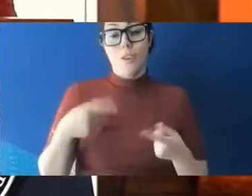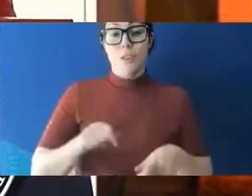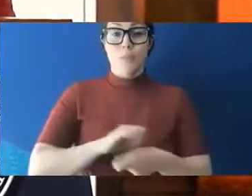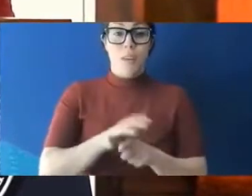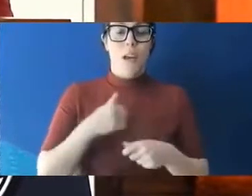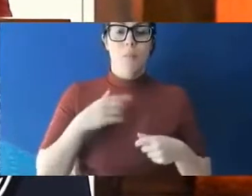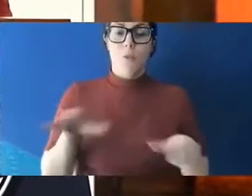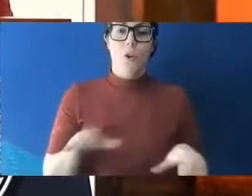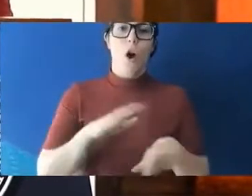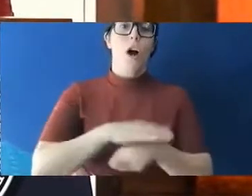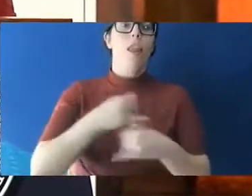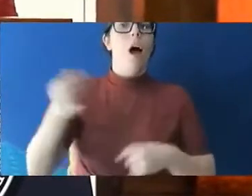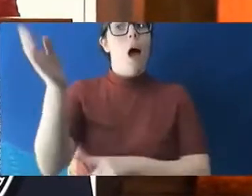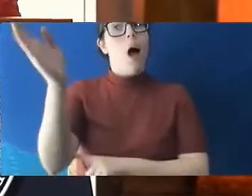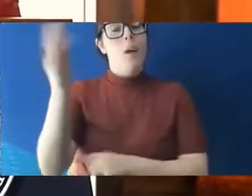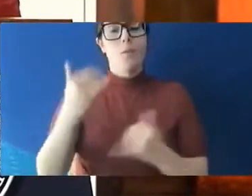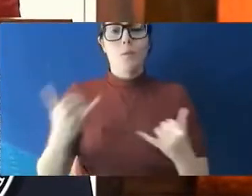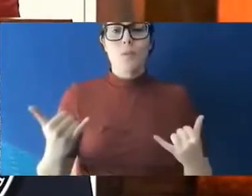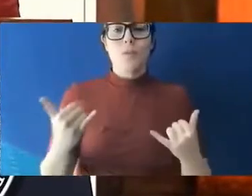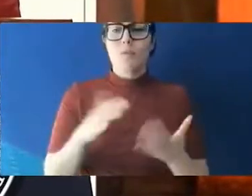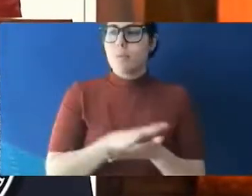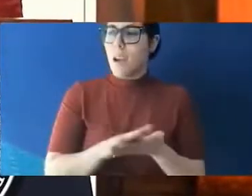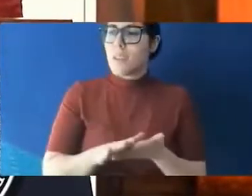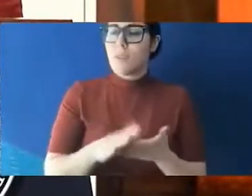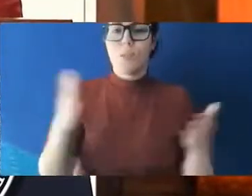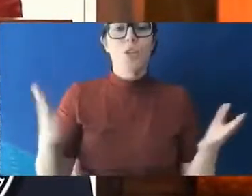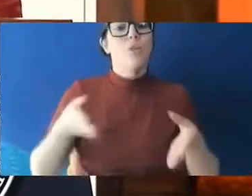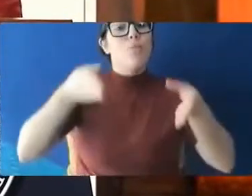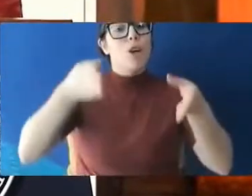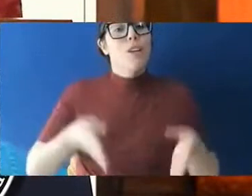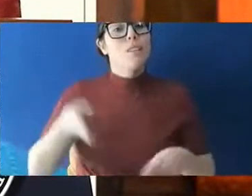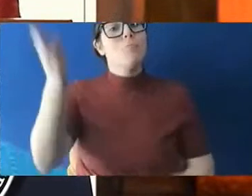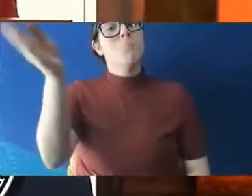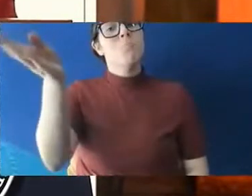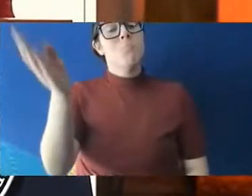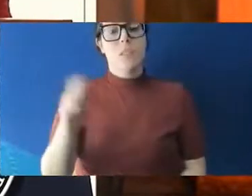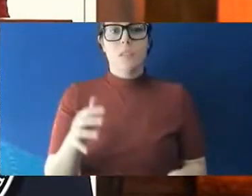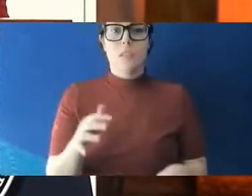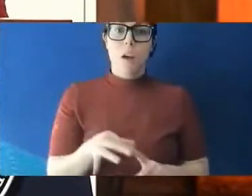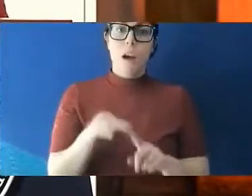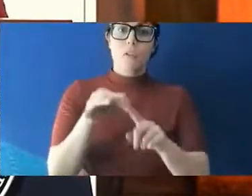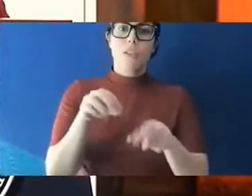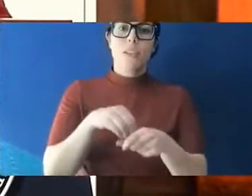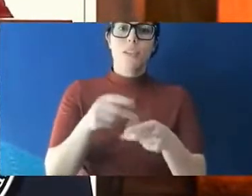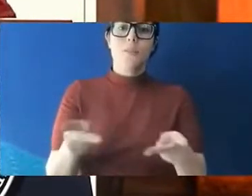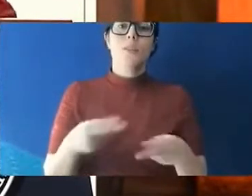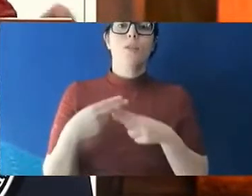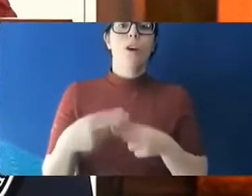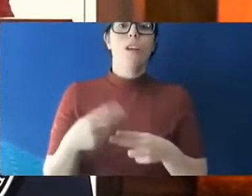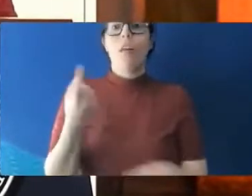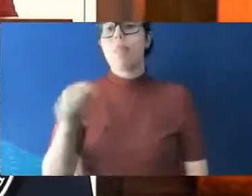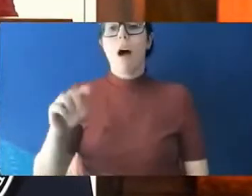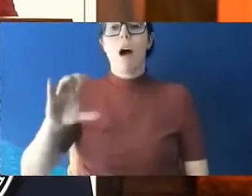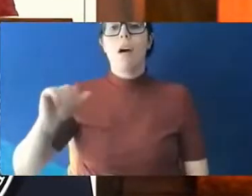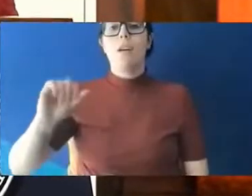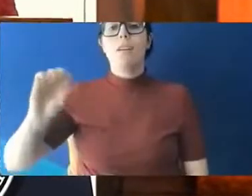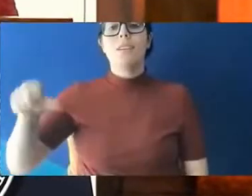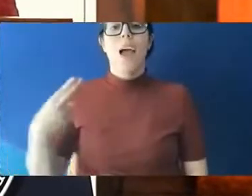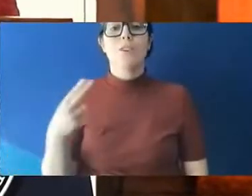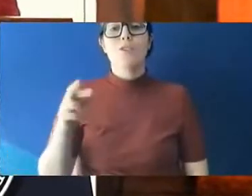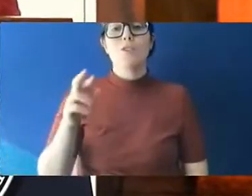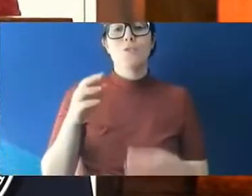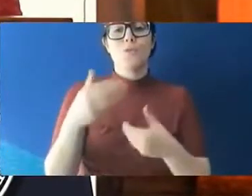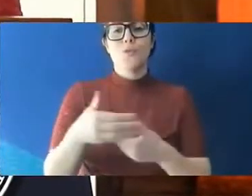the pandemic, so it's nice to be here in person, especially in a place called the Cash Room.